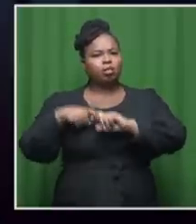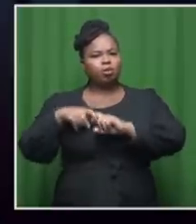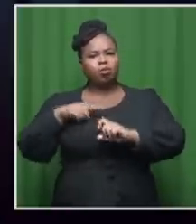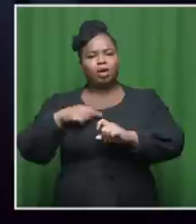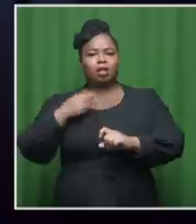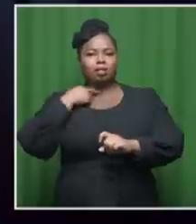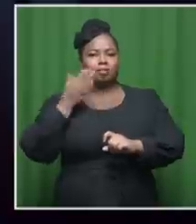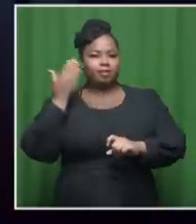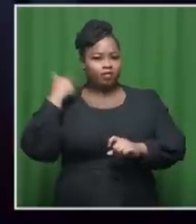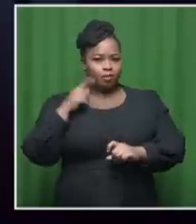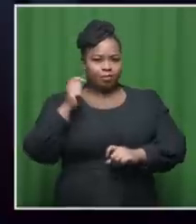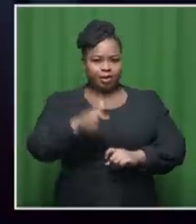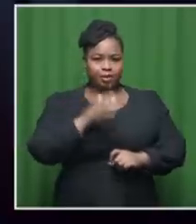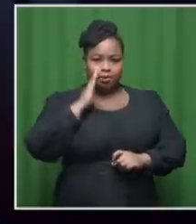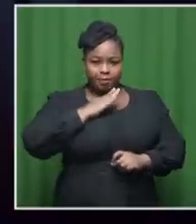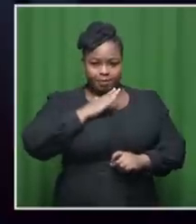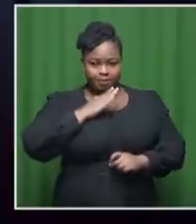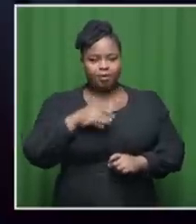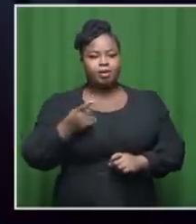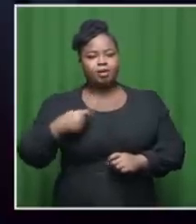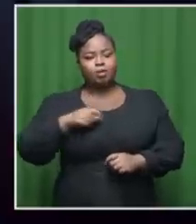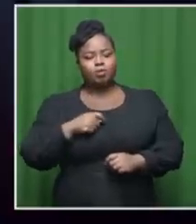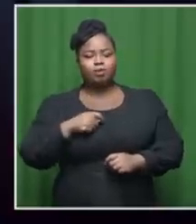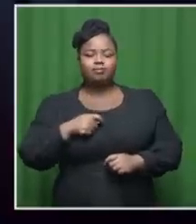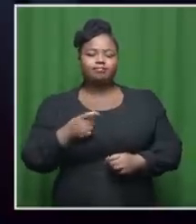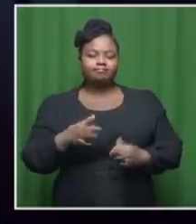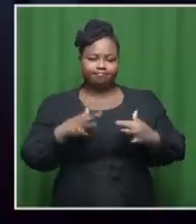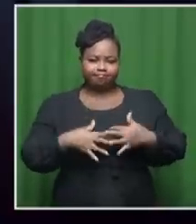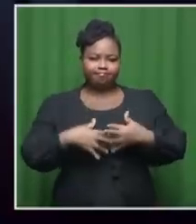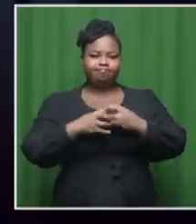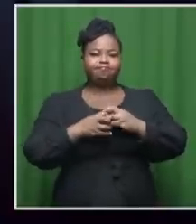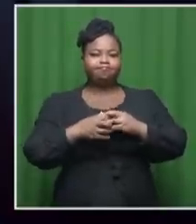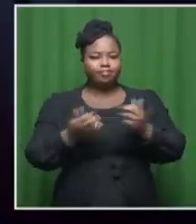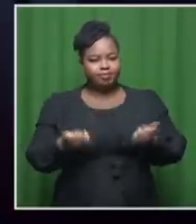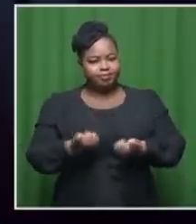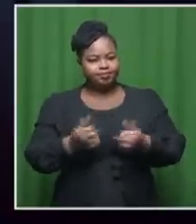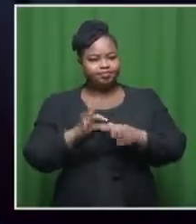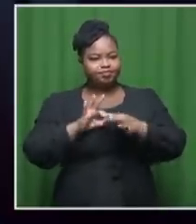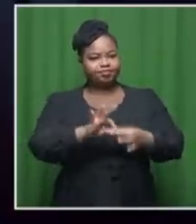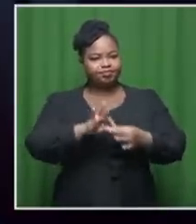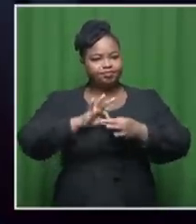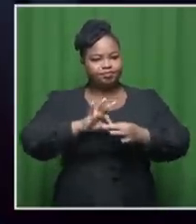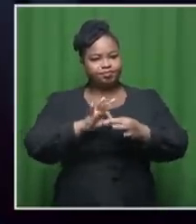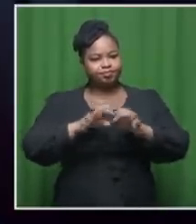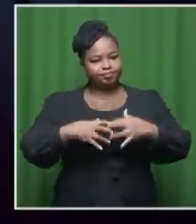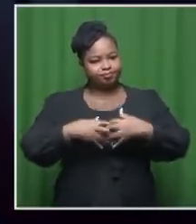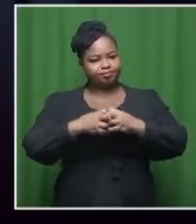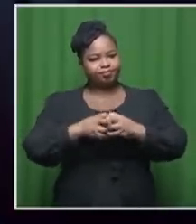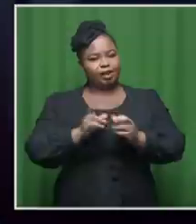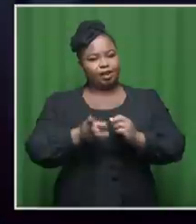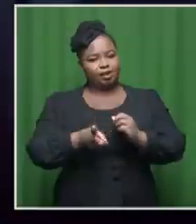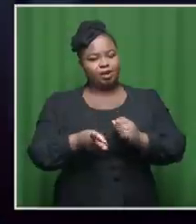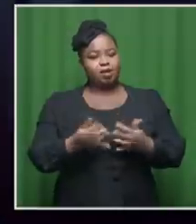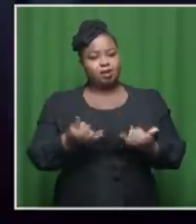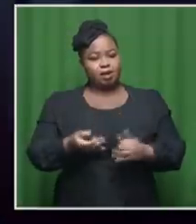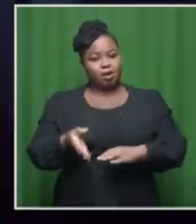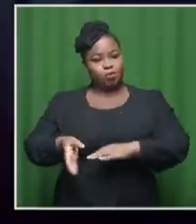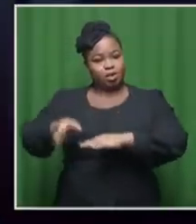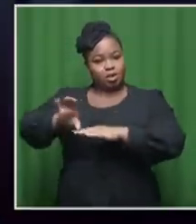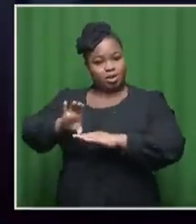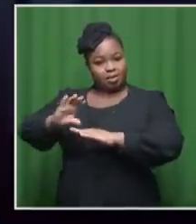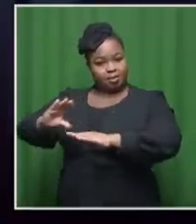them. We were able to, by and large, stabilize the business. And with the recap funds, we are able to